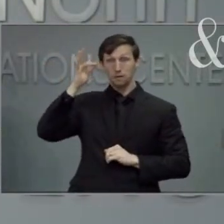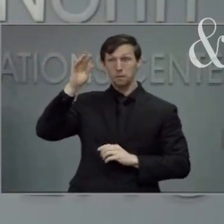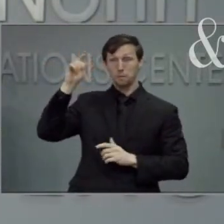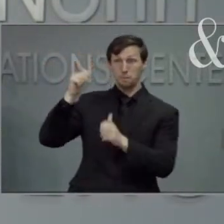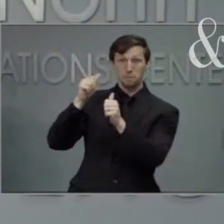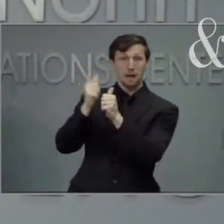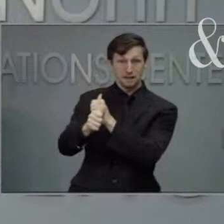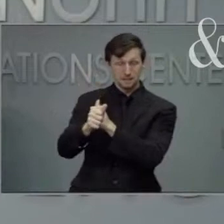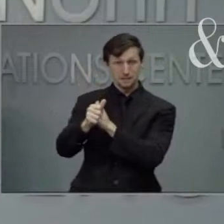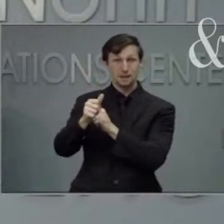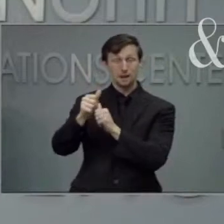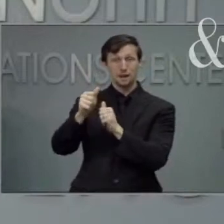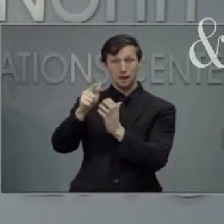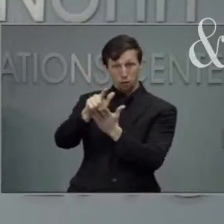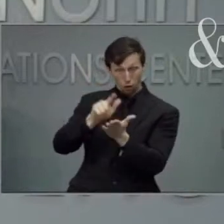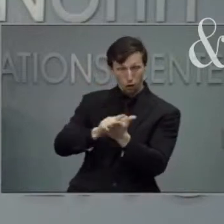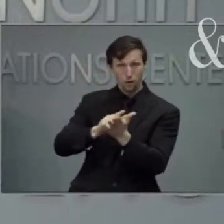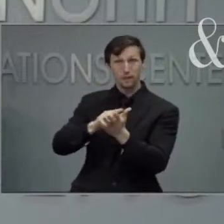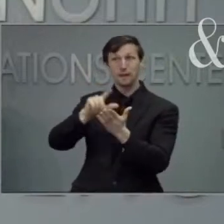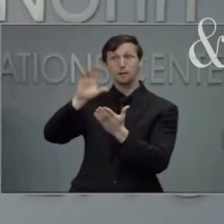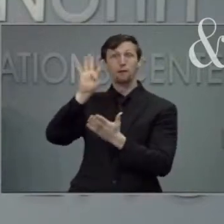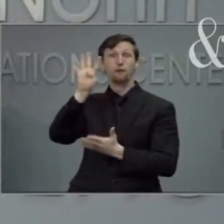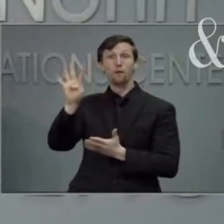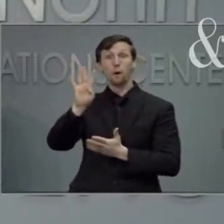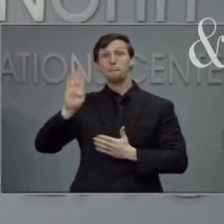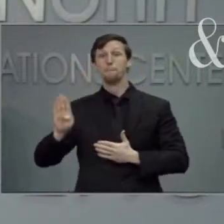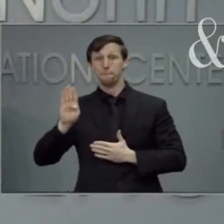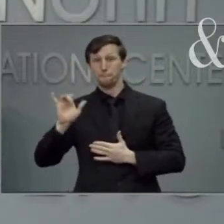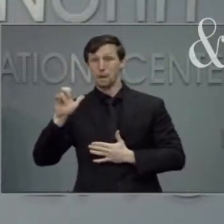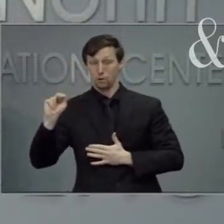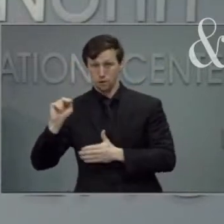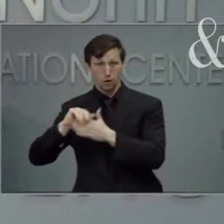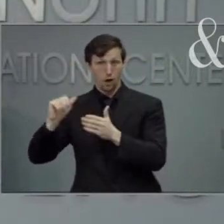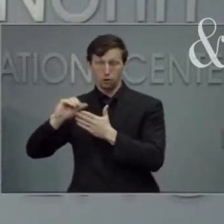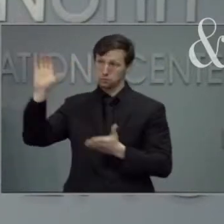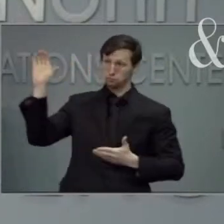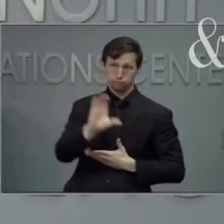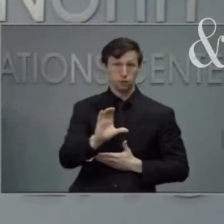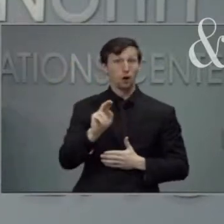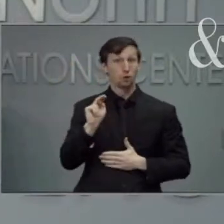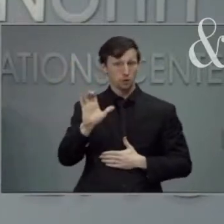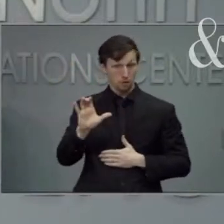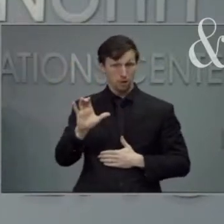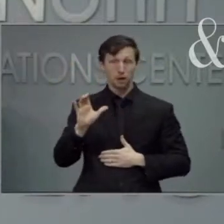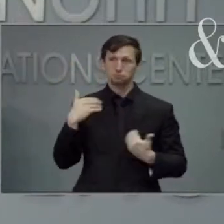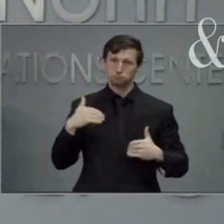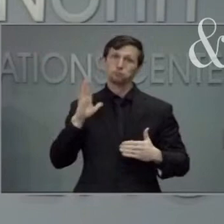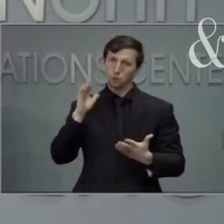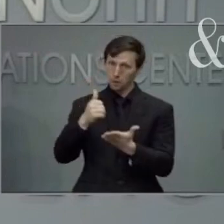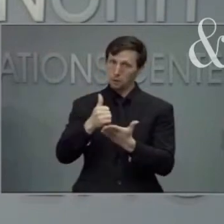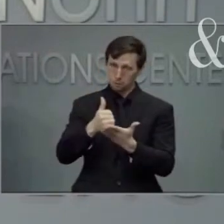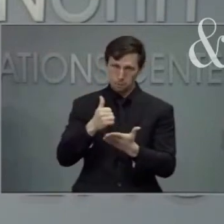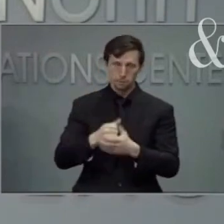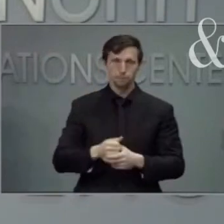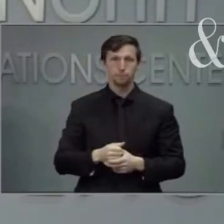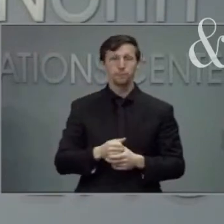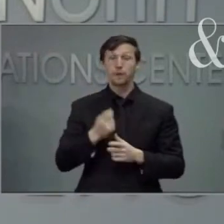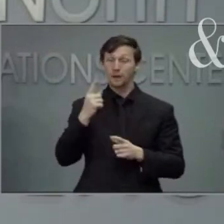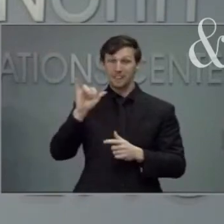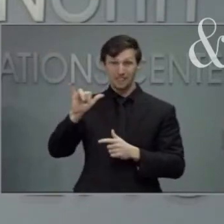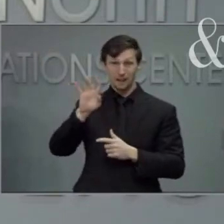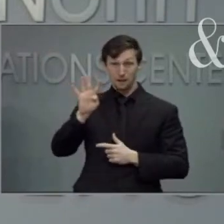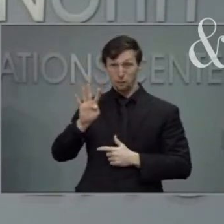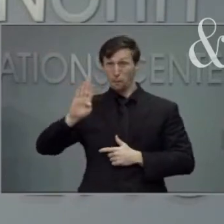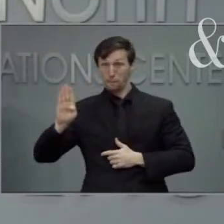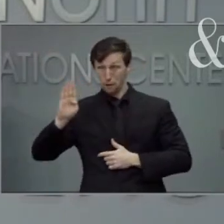North Carolina, and it can do a lot of good, and you'll see that in this package. In addition to the federal stimulus